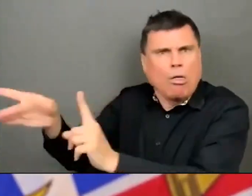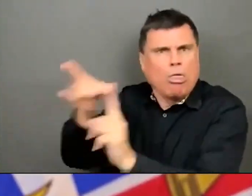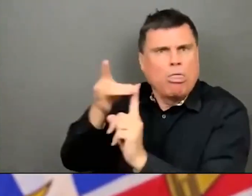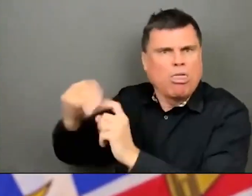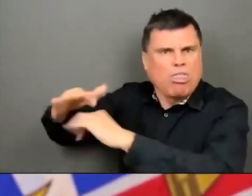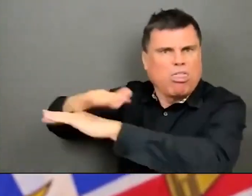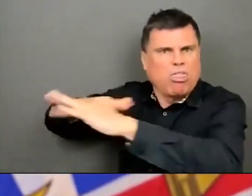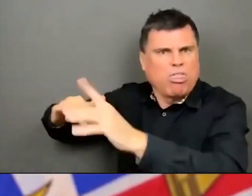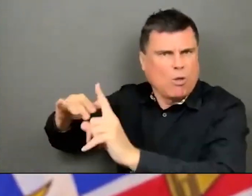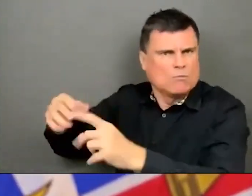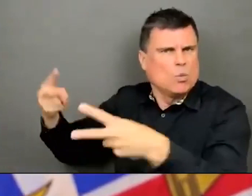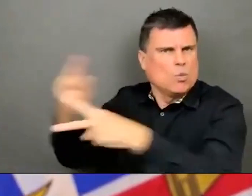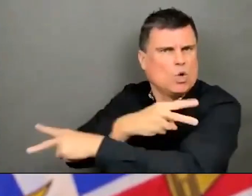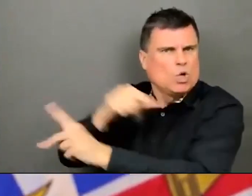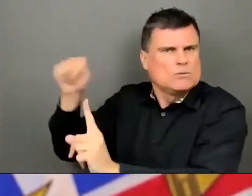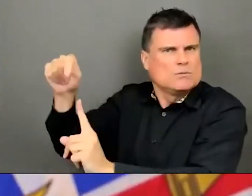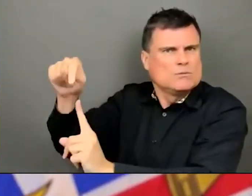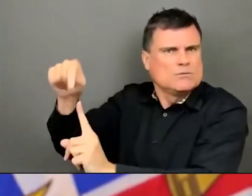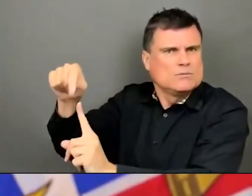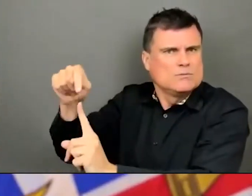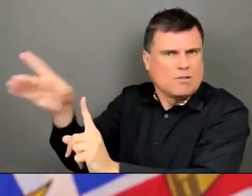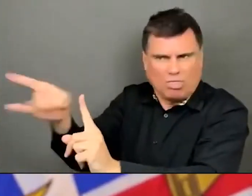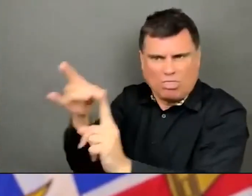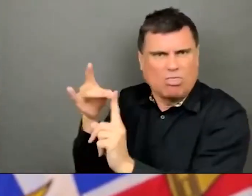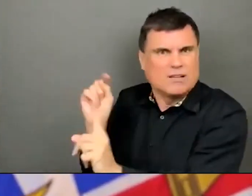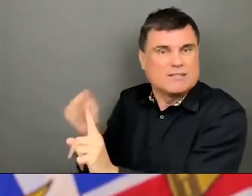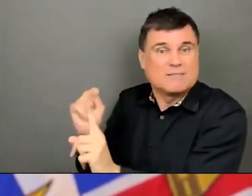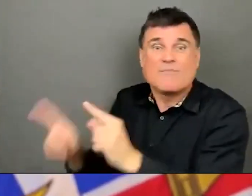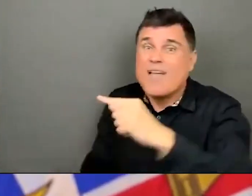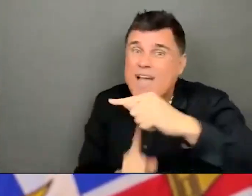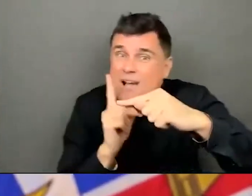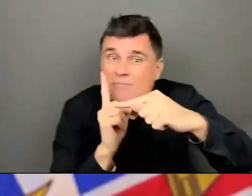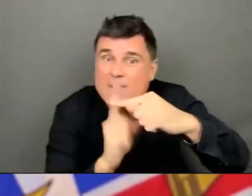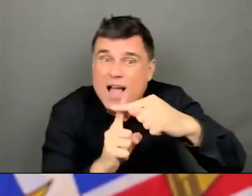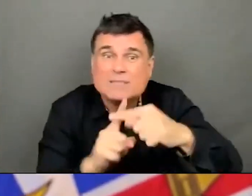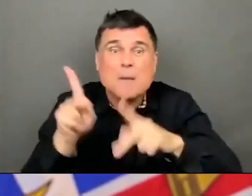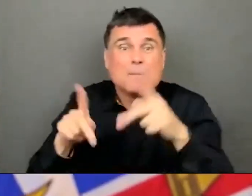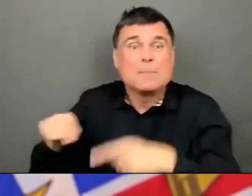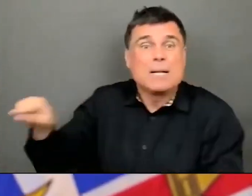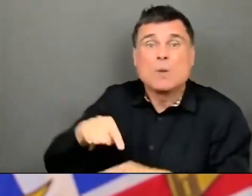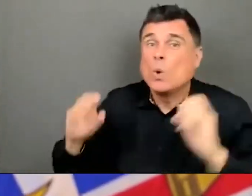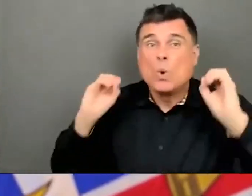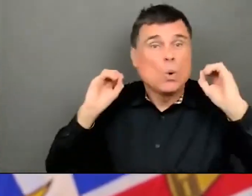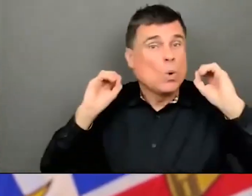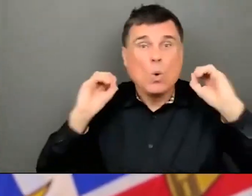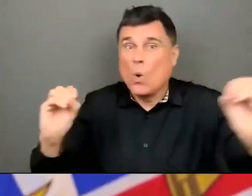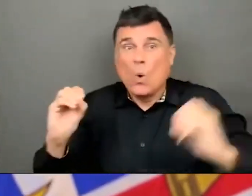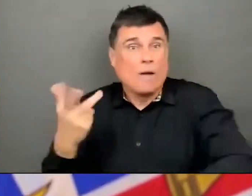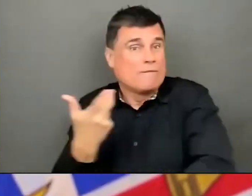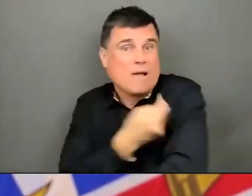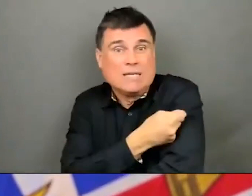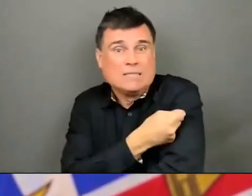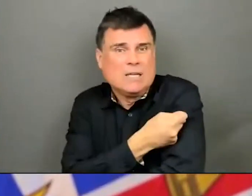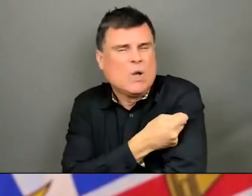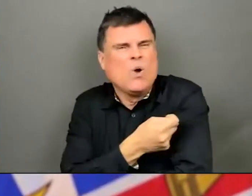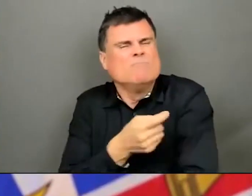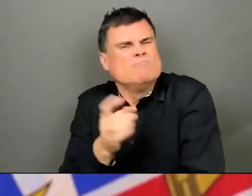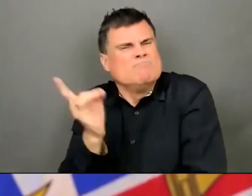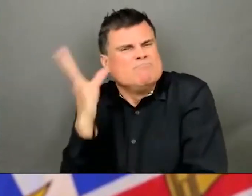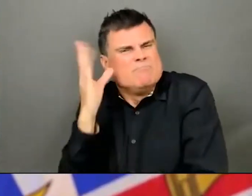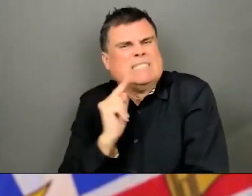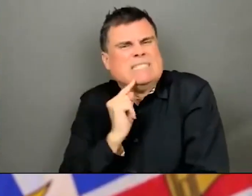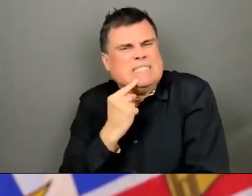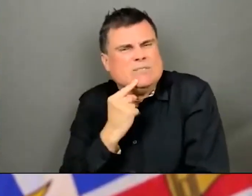causing serious illness in unvaccinated, even younger people. And that's what's putting the strain on our hospital system in